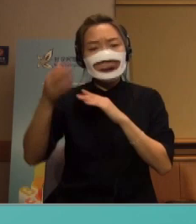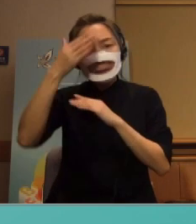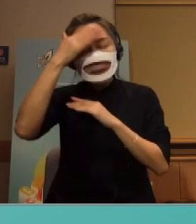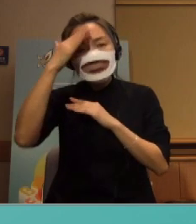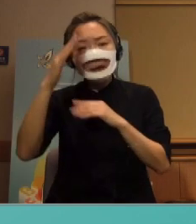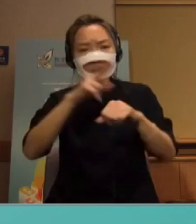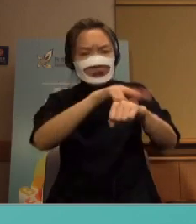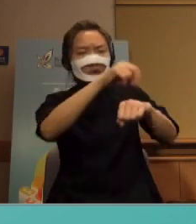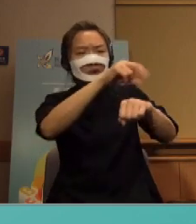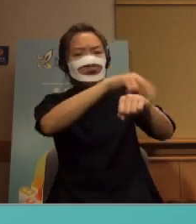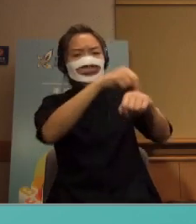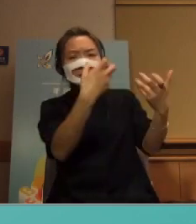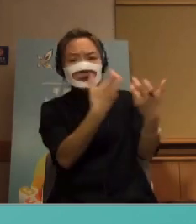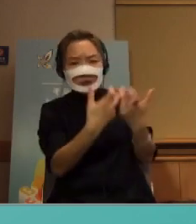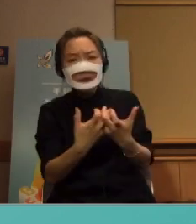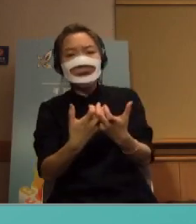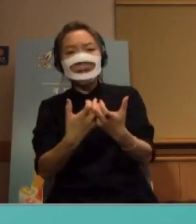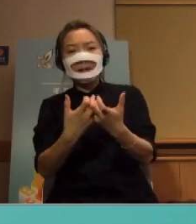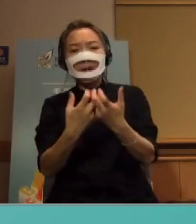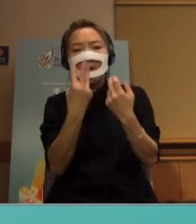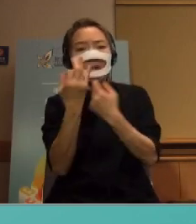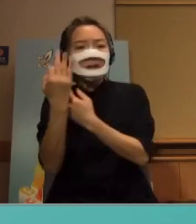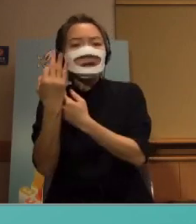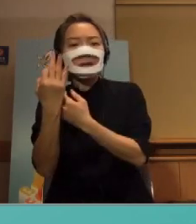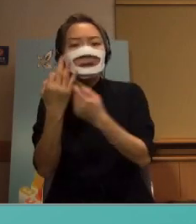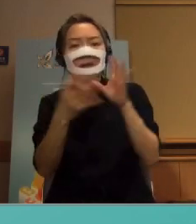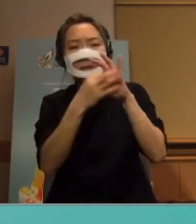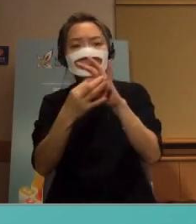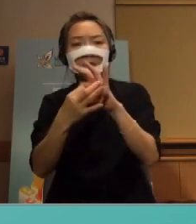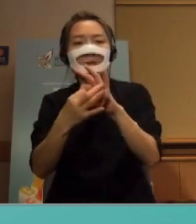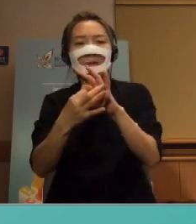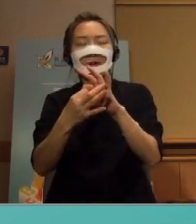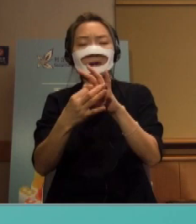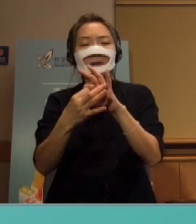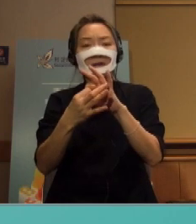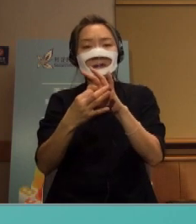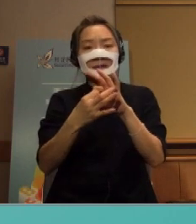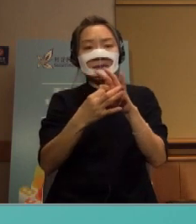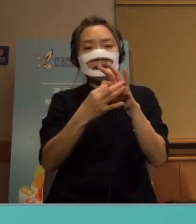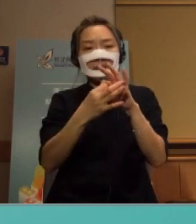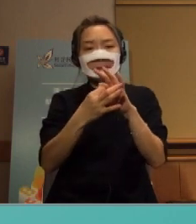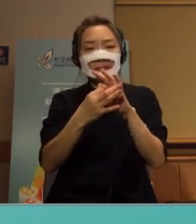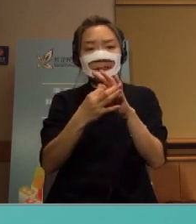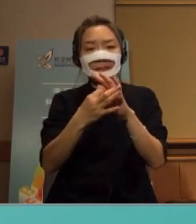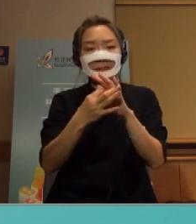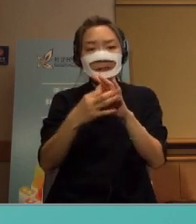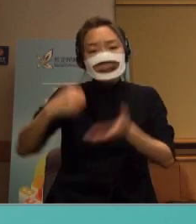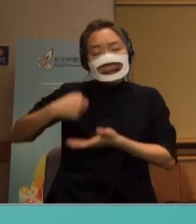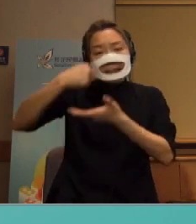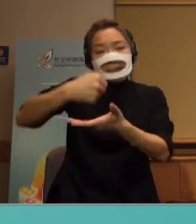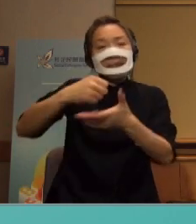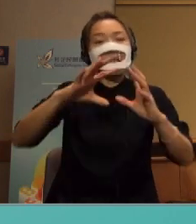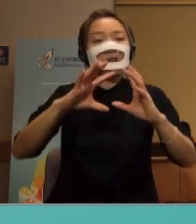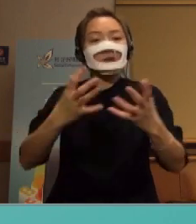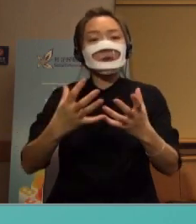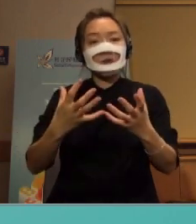to through the charity and community to let the student or youth to know